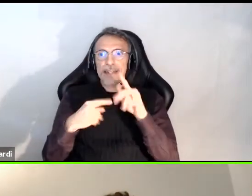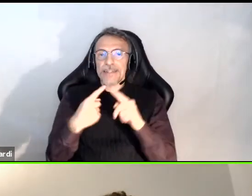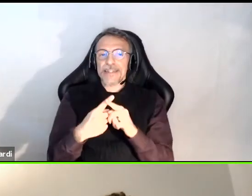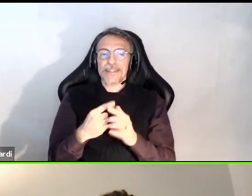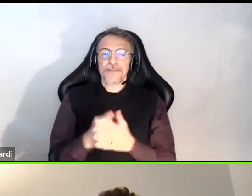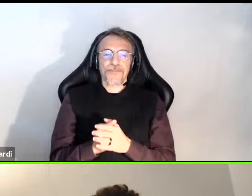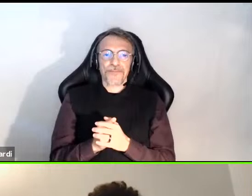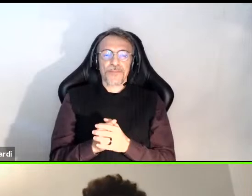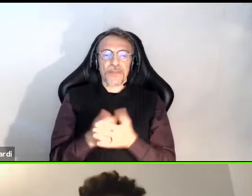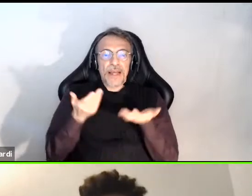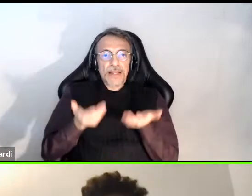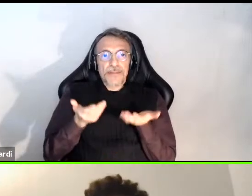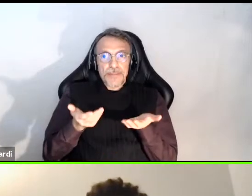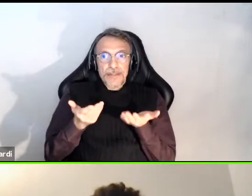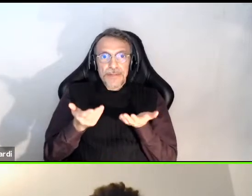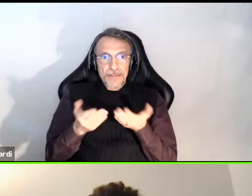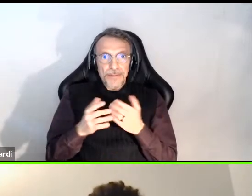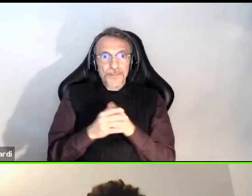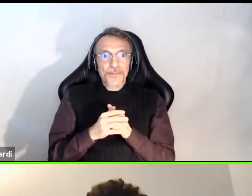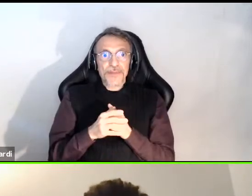The current series is called